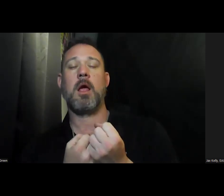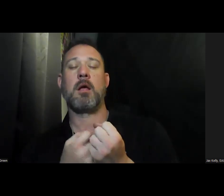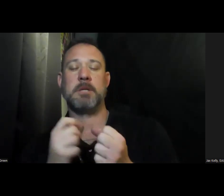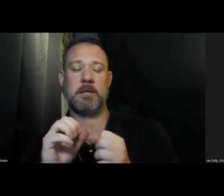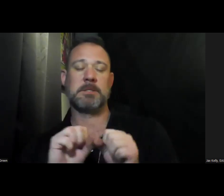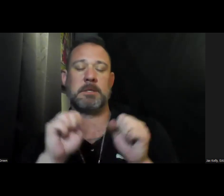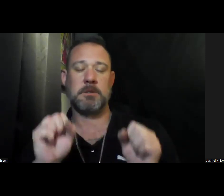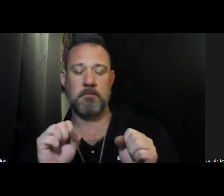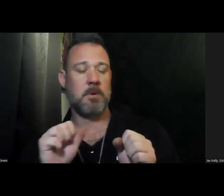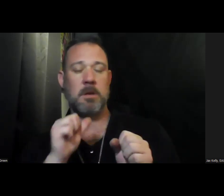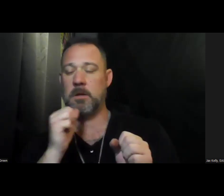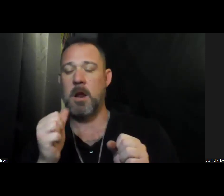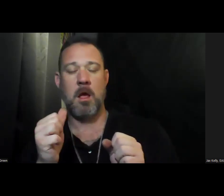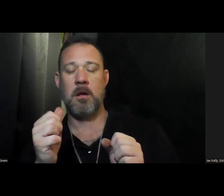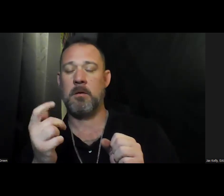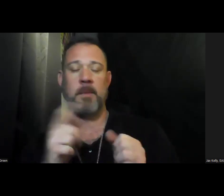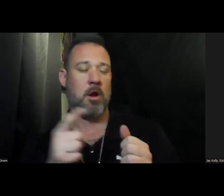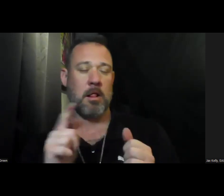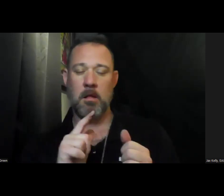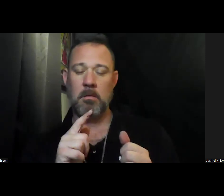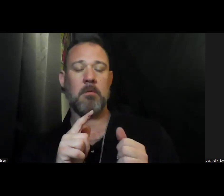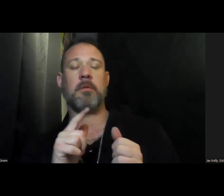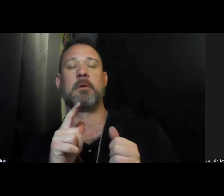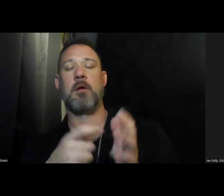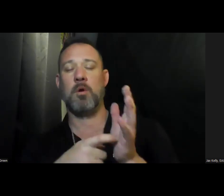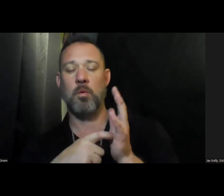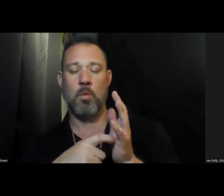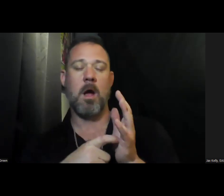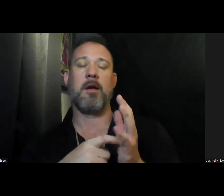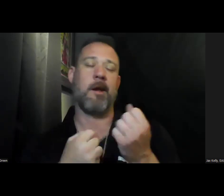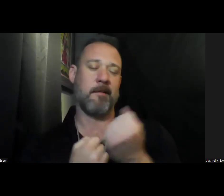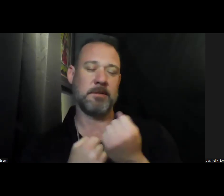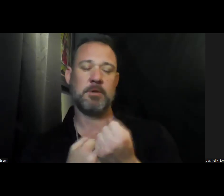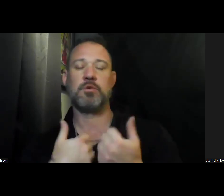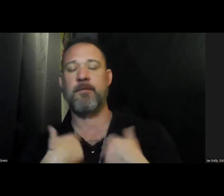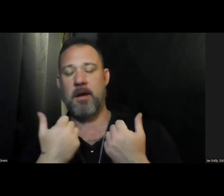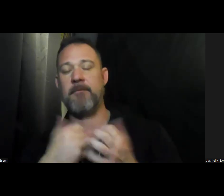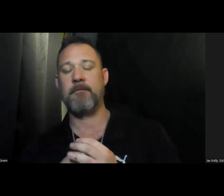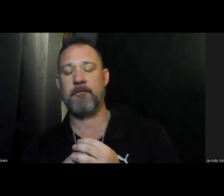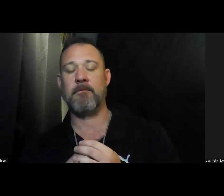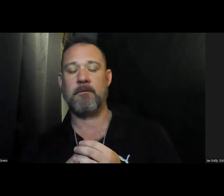ecosystem, not parallel silos that require heroic advocacy to survive.